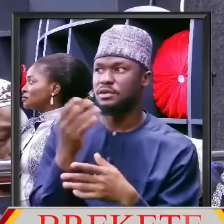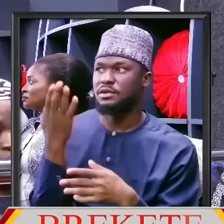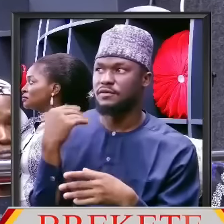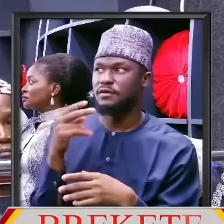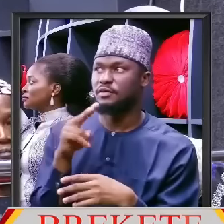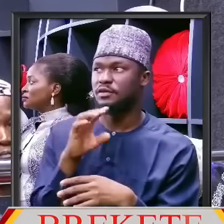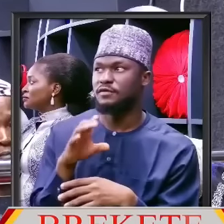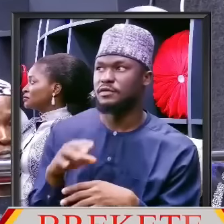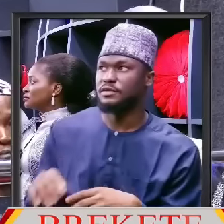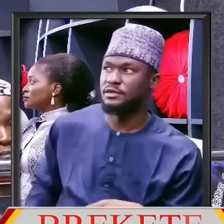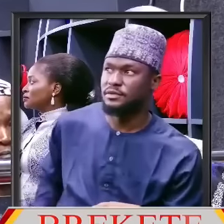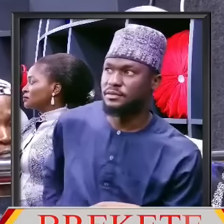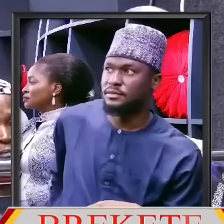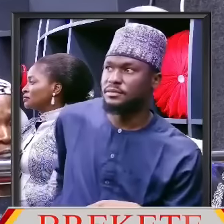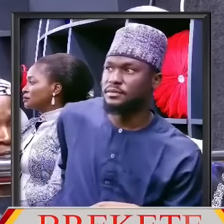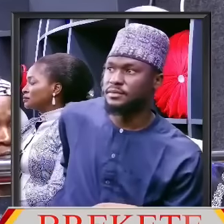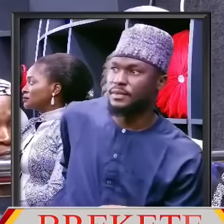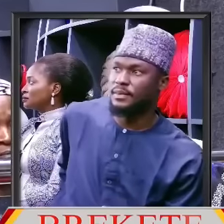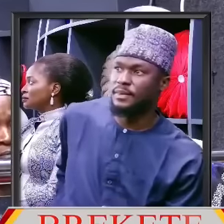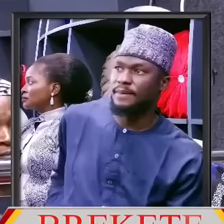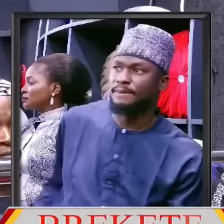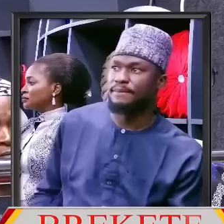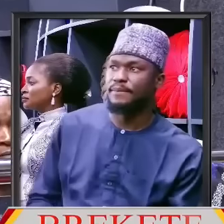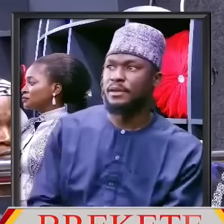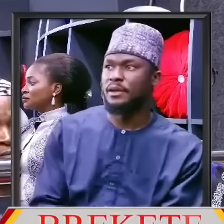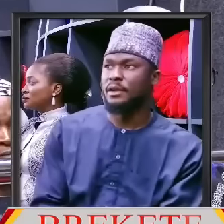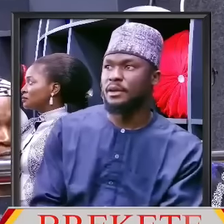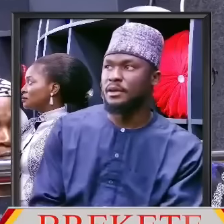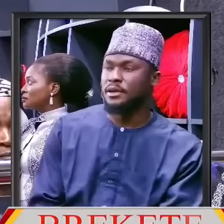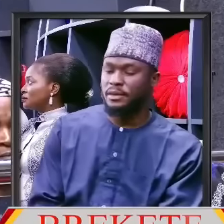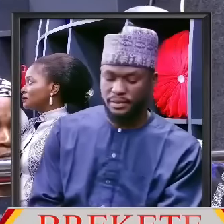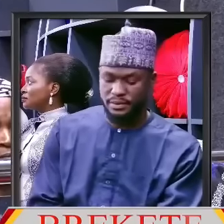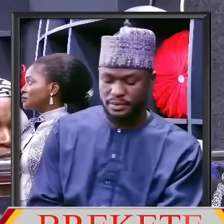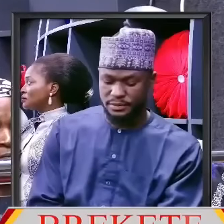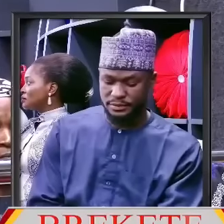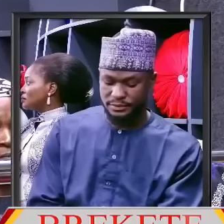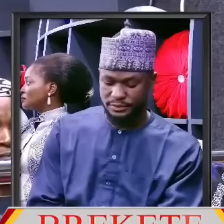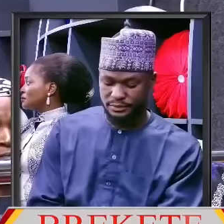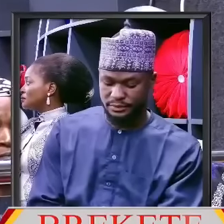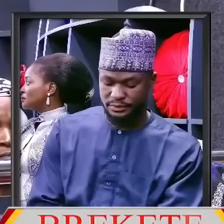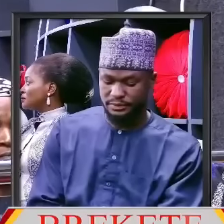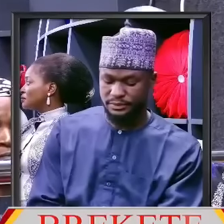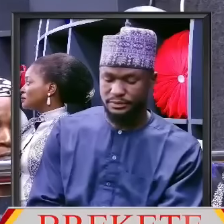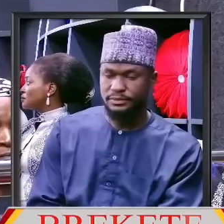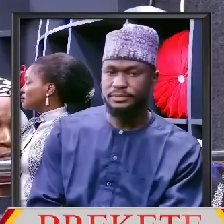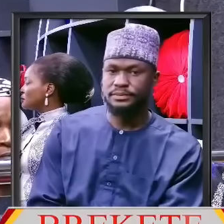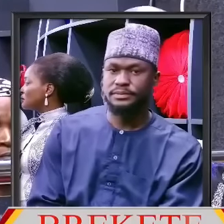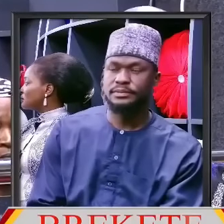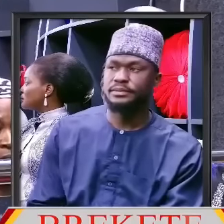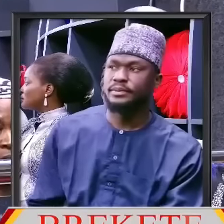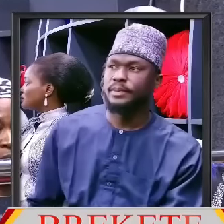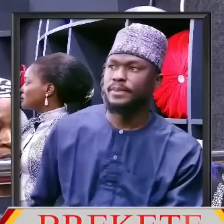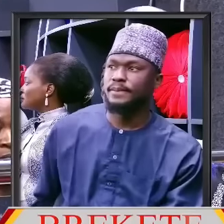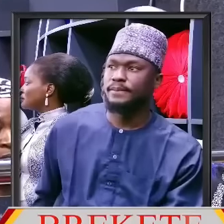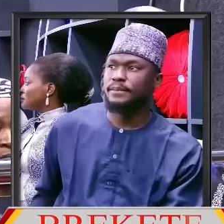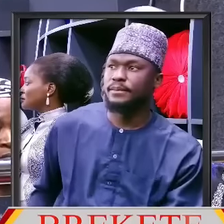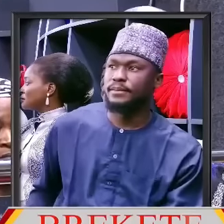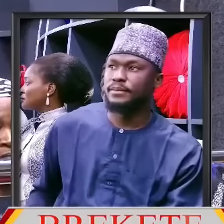Vice Chancellor. Where that one there now? Now, I hear say na pro